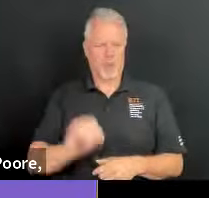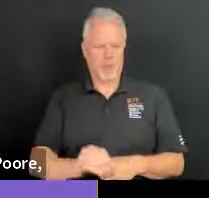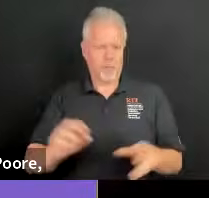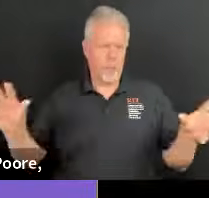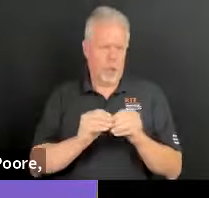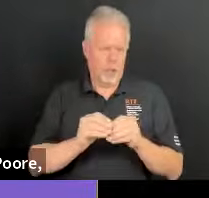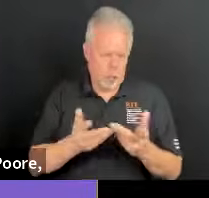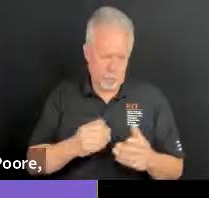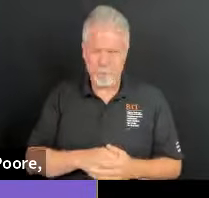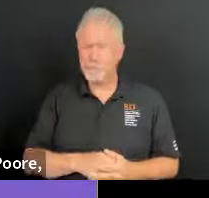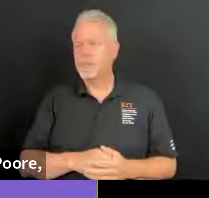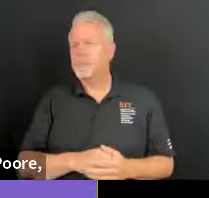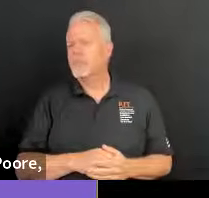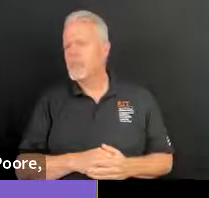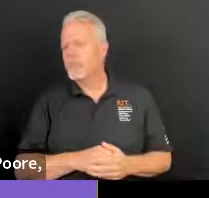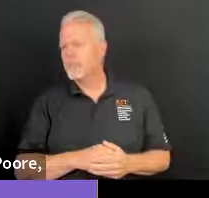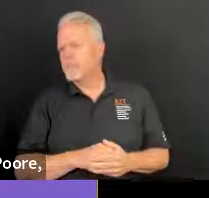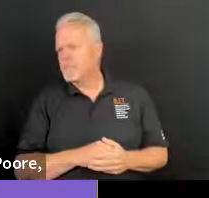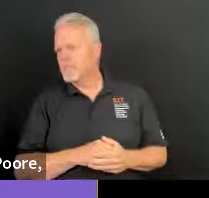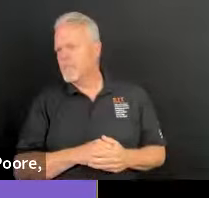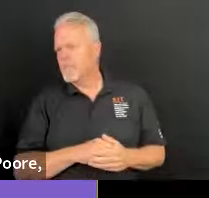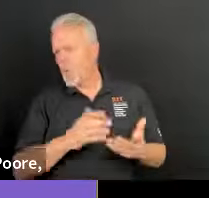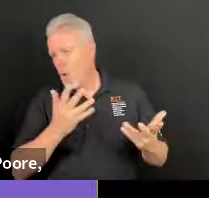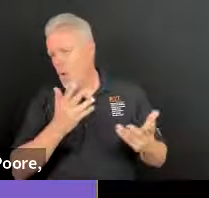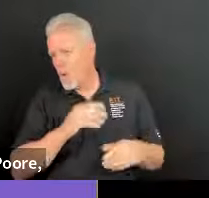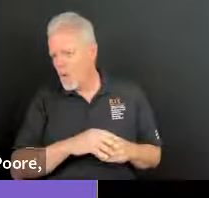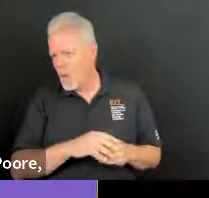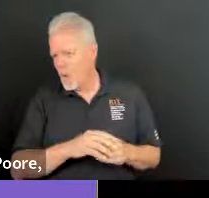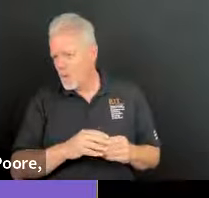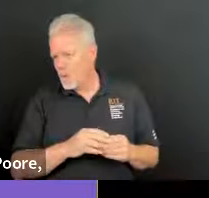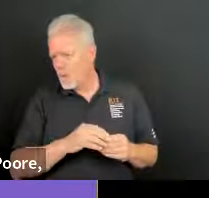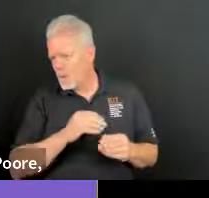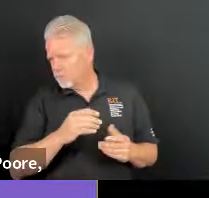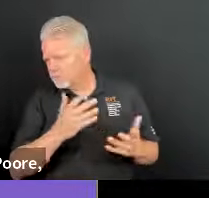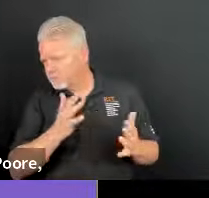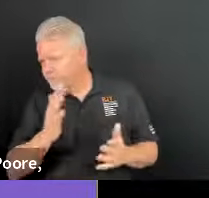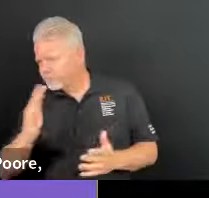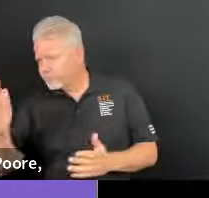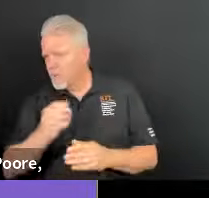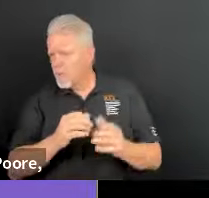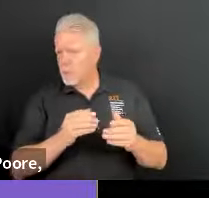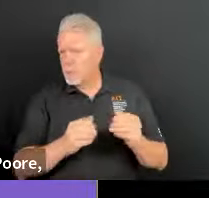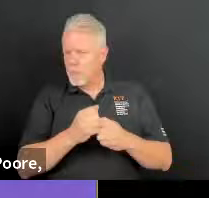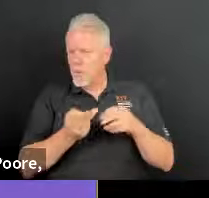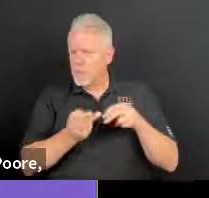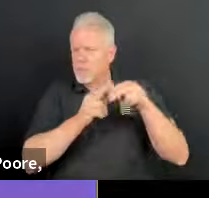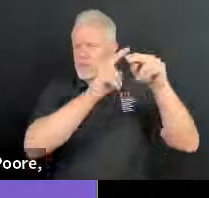it showed how many currently use, and that was 32%, which you can see here.